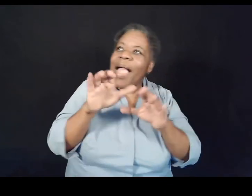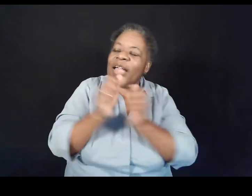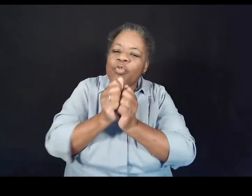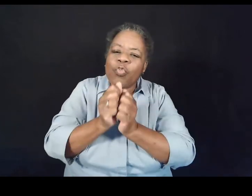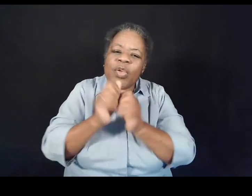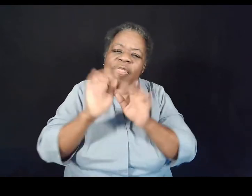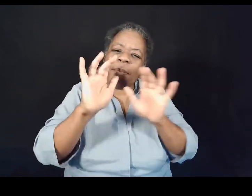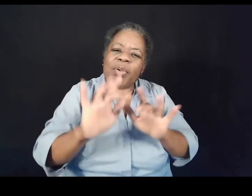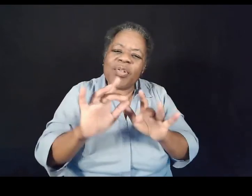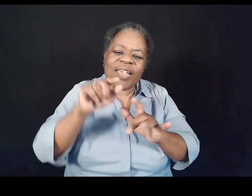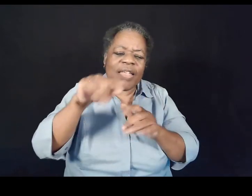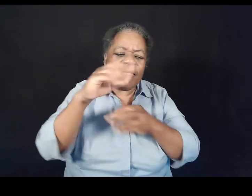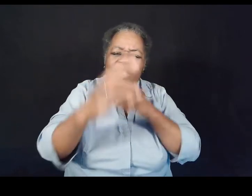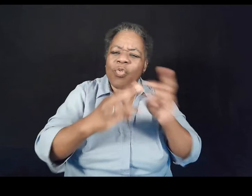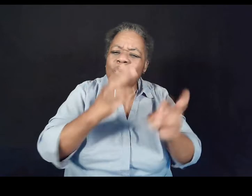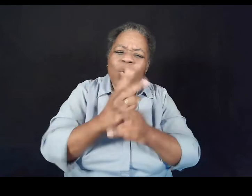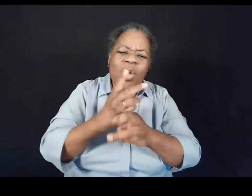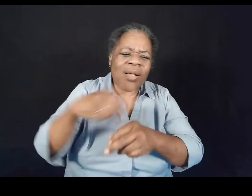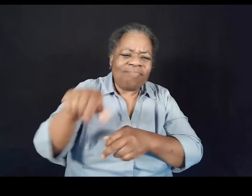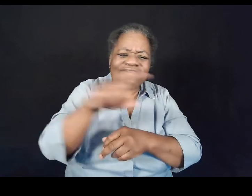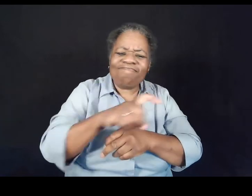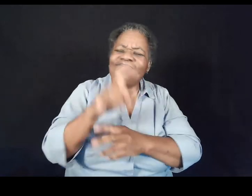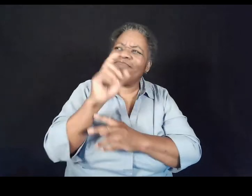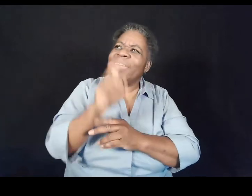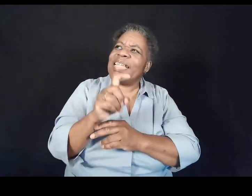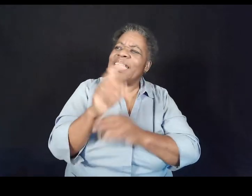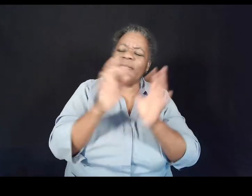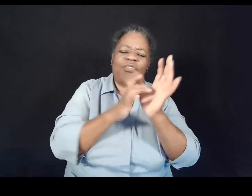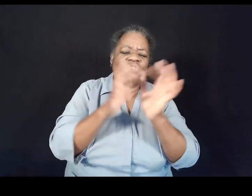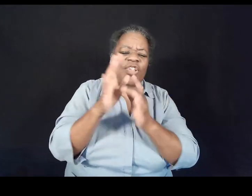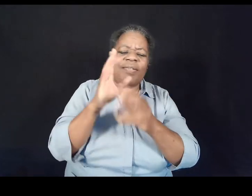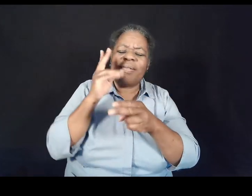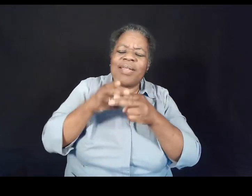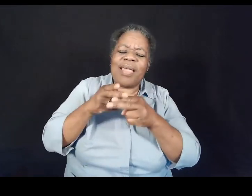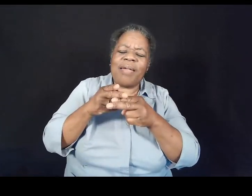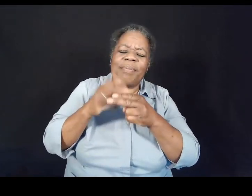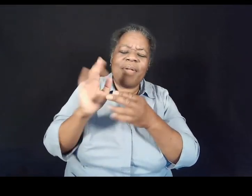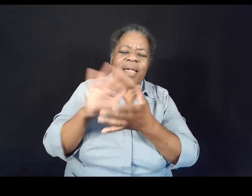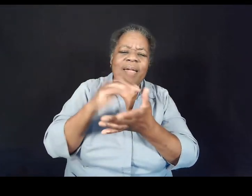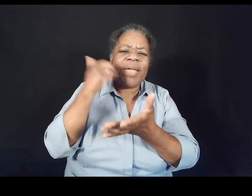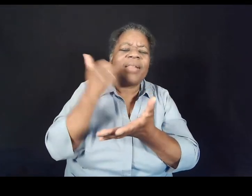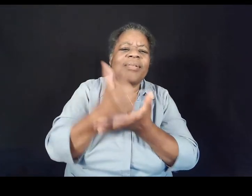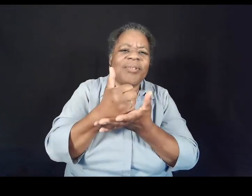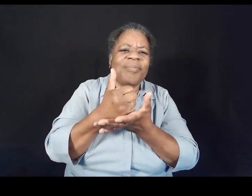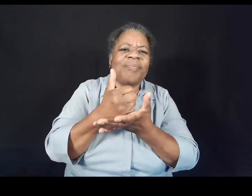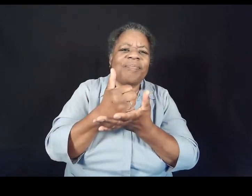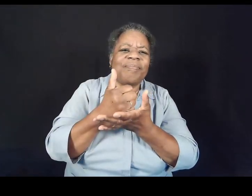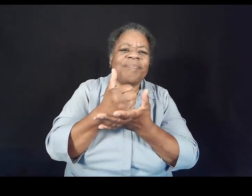that desperately needs it. In Jesus' name, amen.